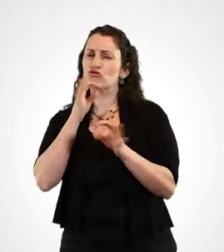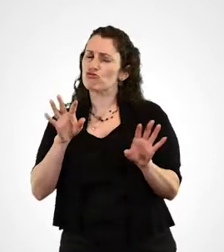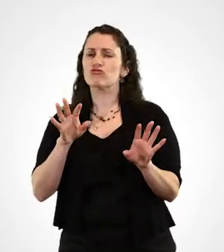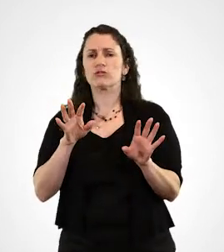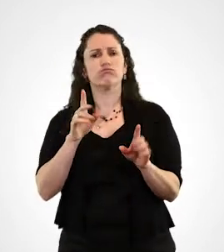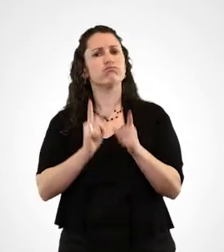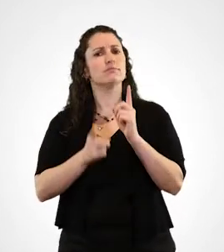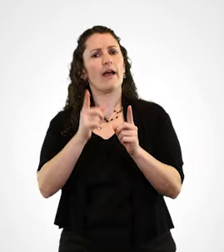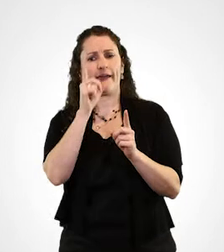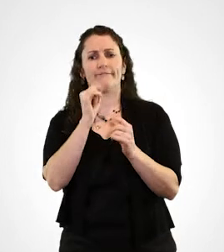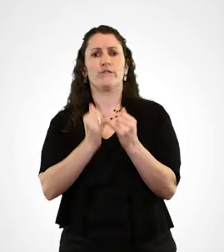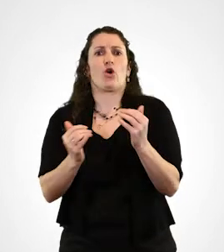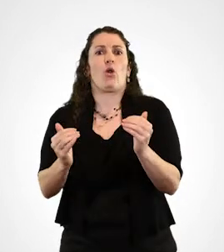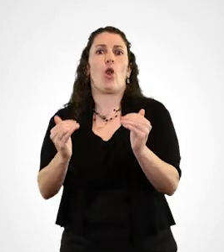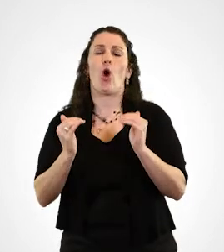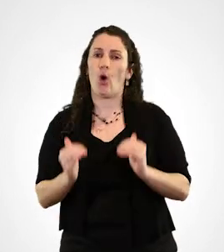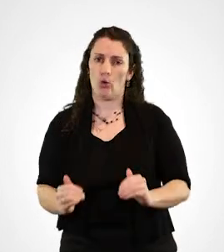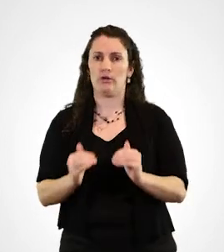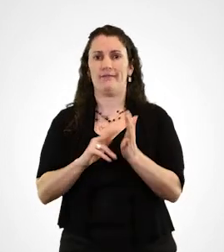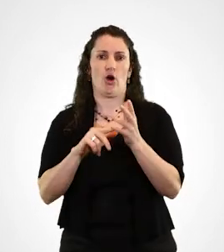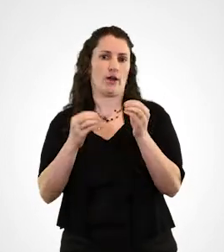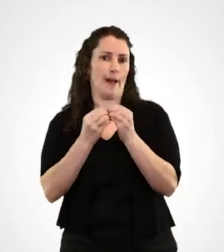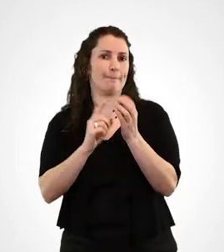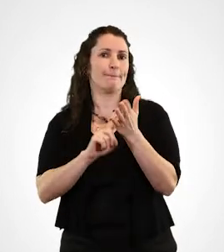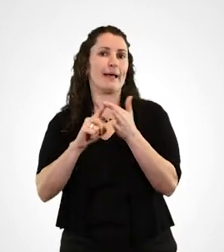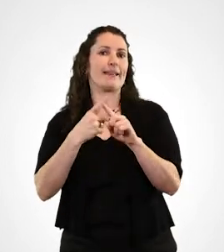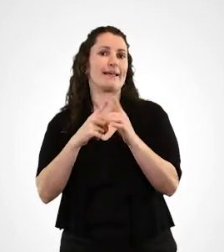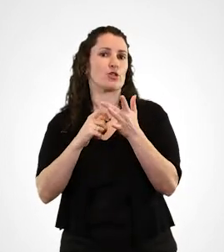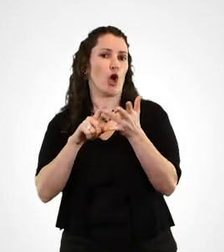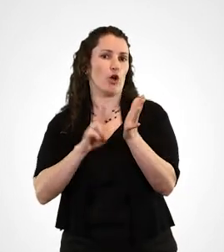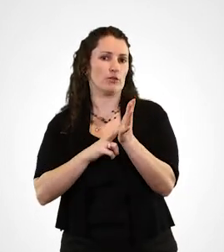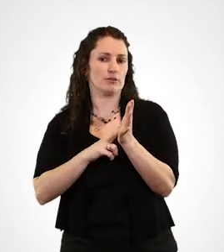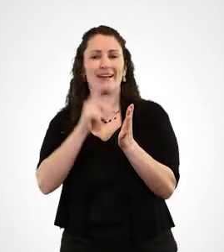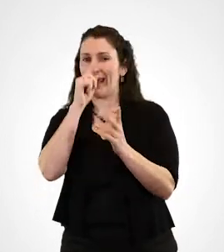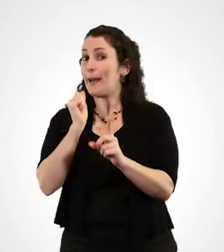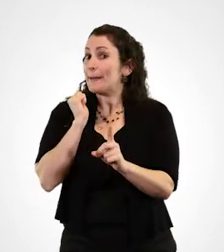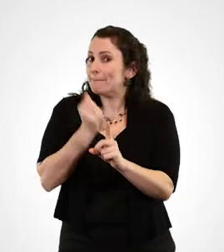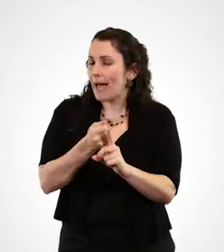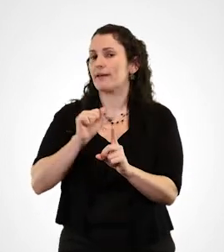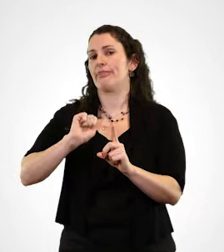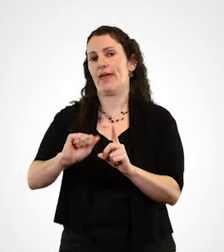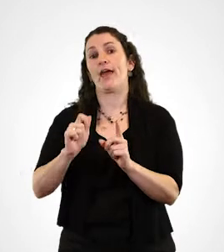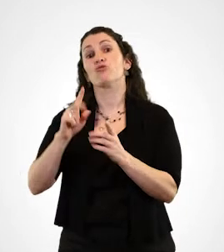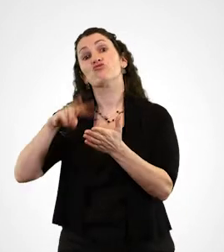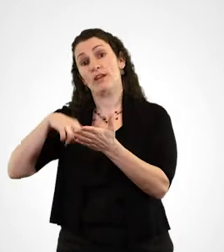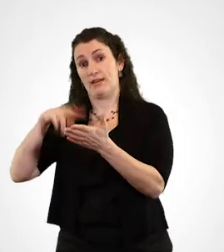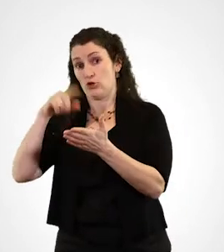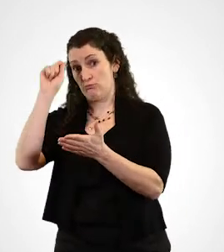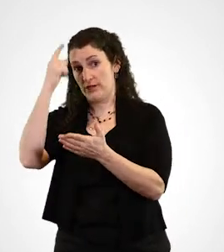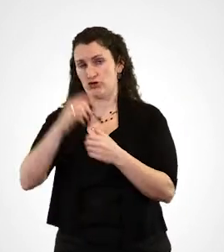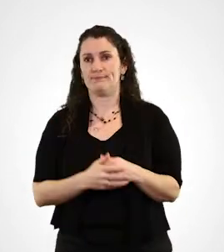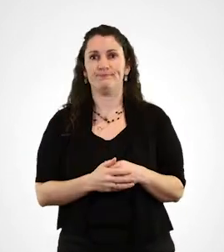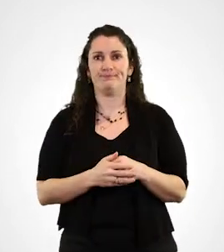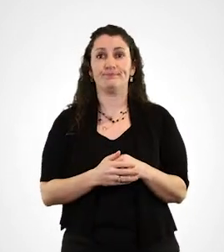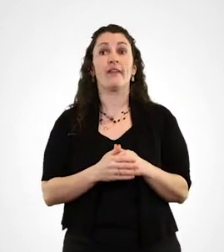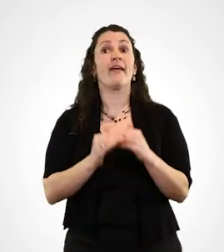vocabulary scores, that their overall lexicon can be rather small, and this is going to affect their reading comprehension. The